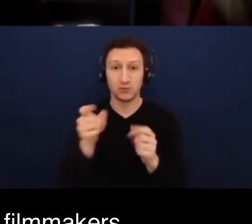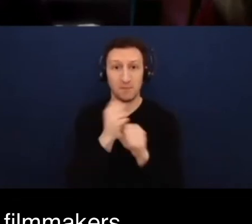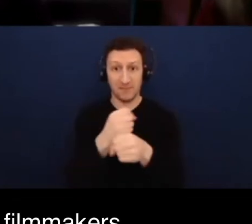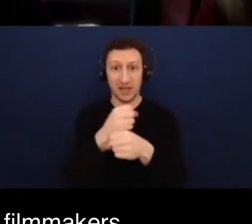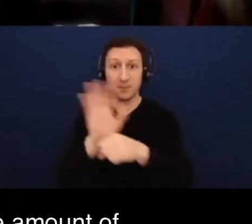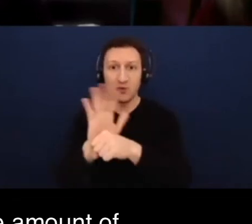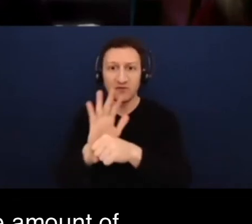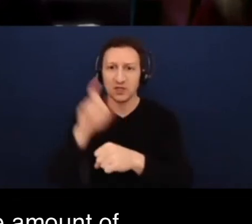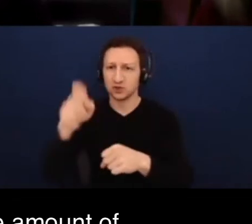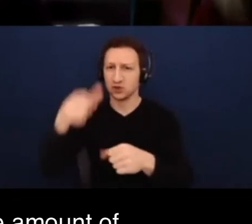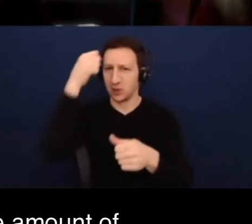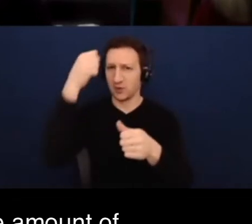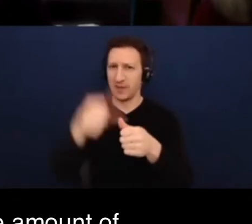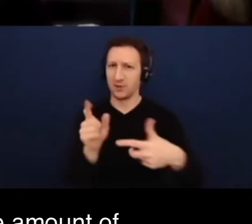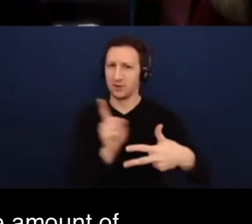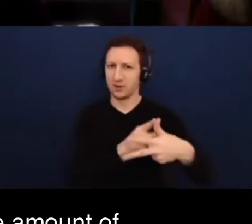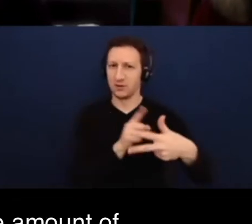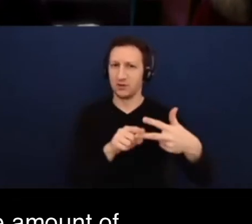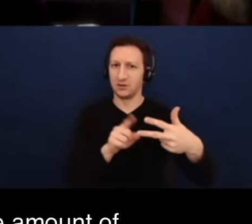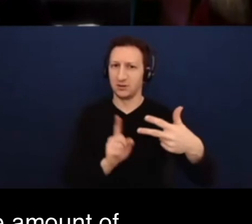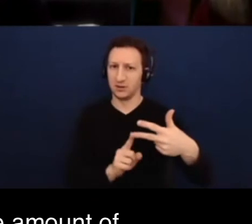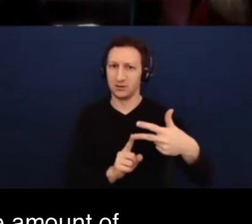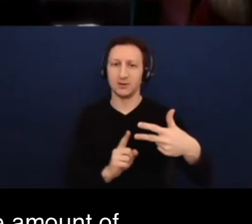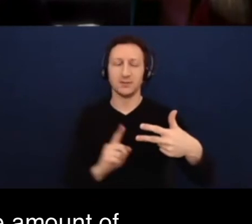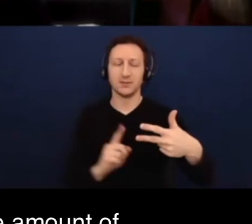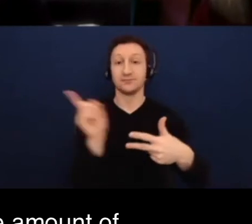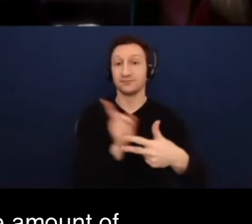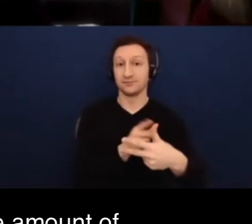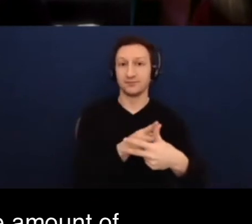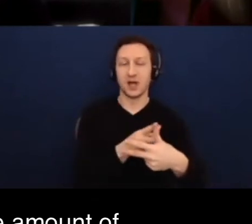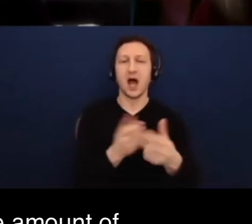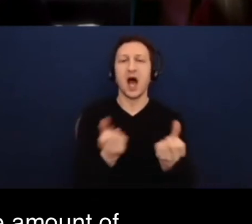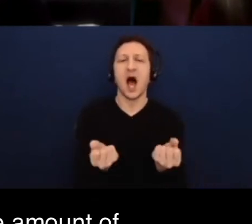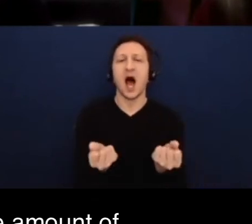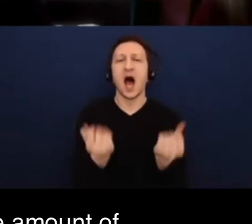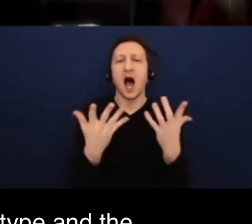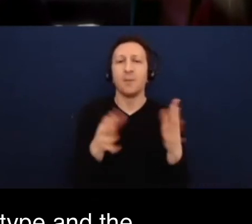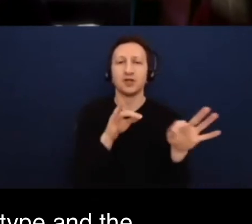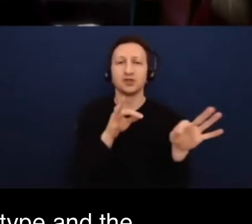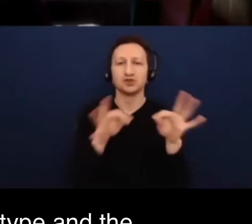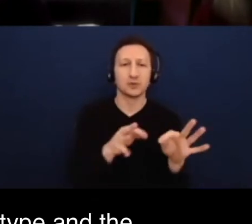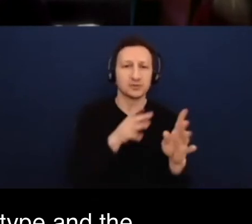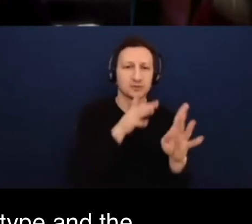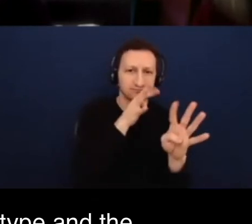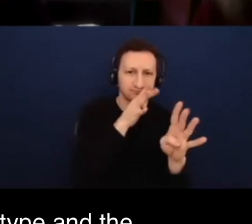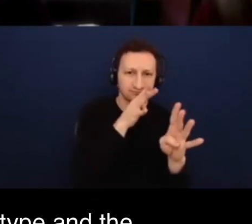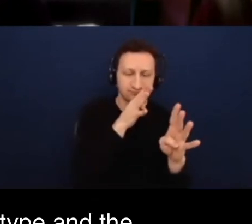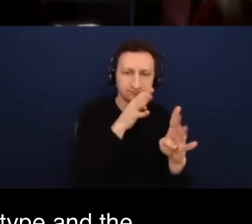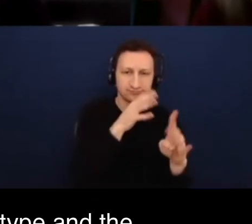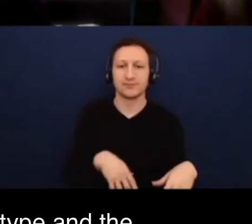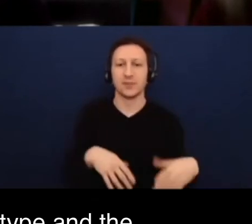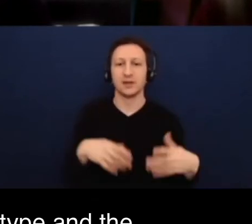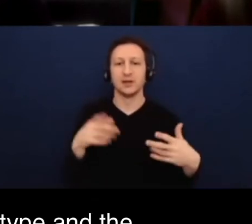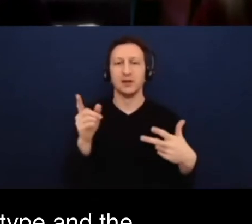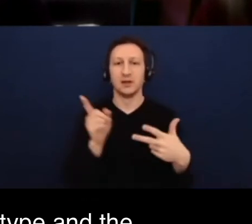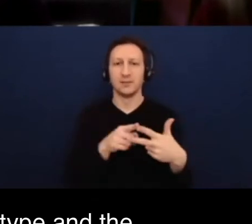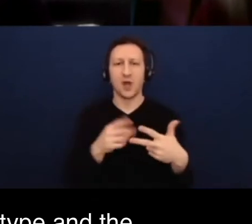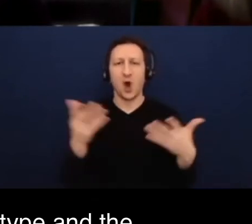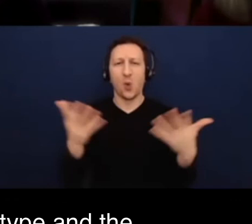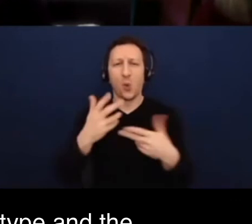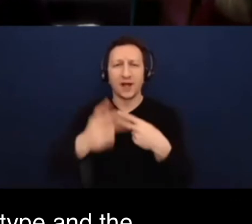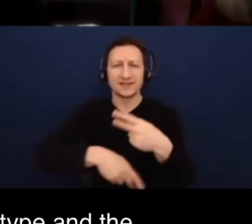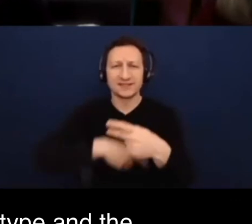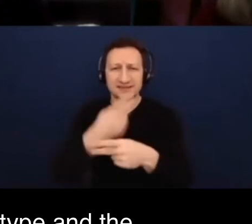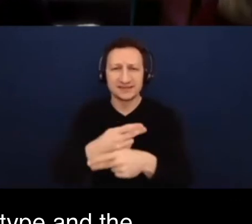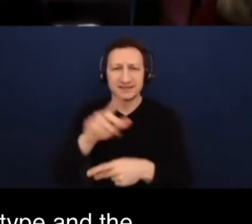think about. And one is the amount of description that they might want, and one is the type. And the third one would